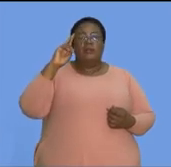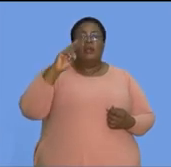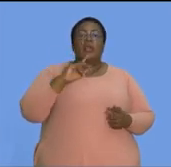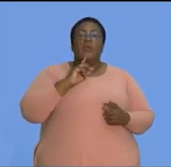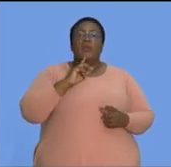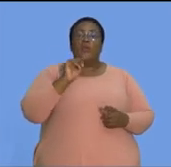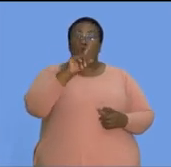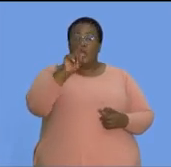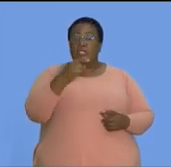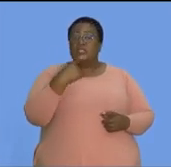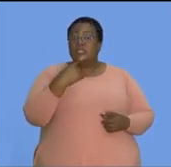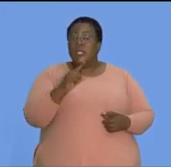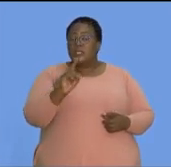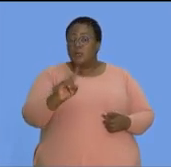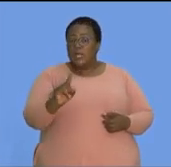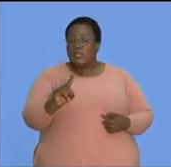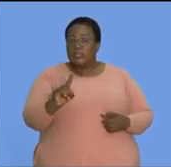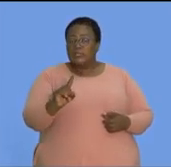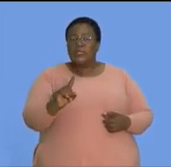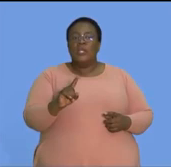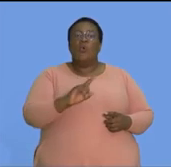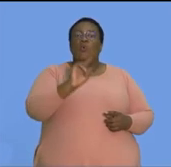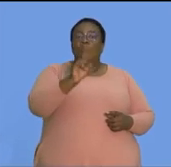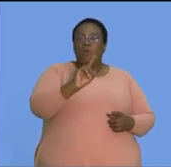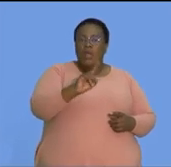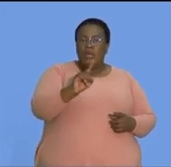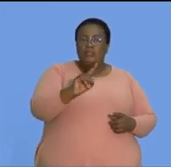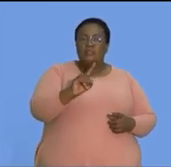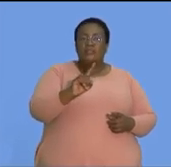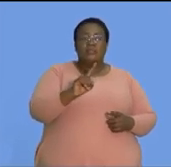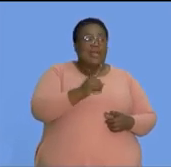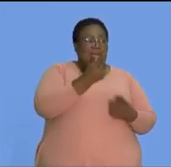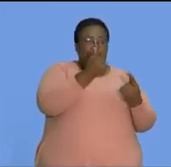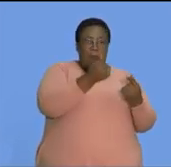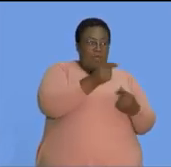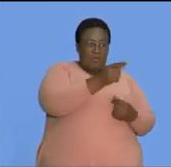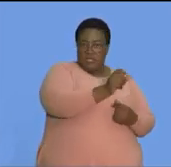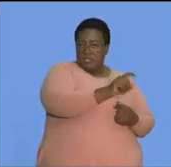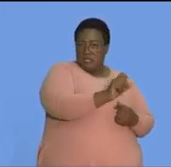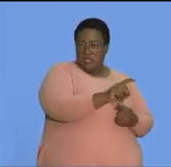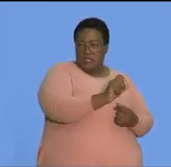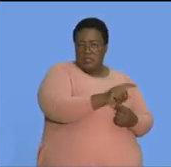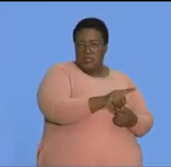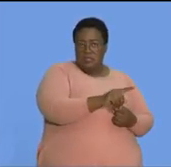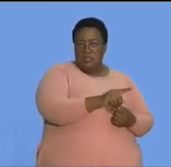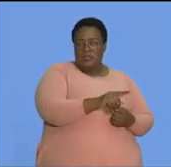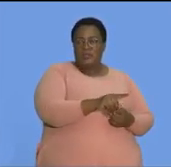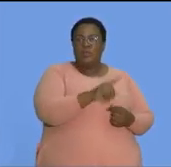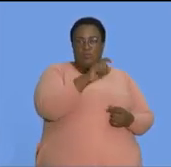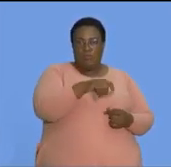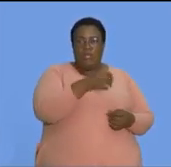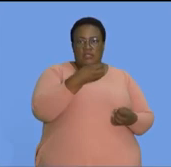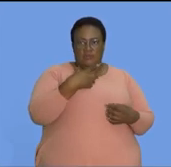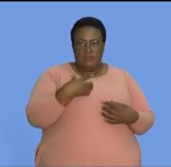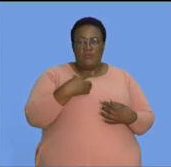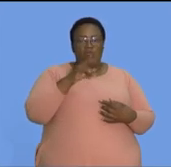was the original amount? It is not the same as me just saying calculate. If I say what was the original amount, it